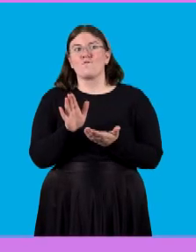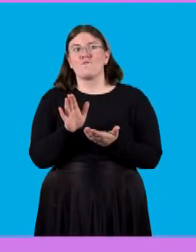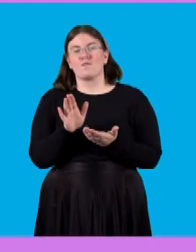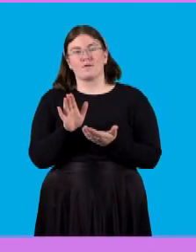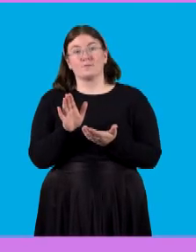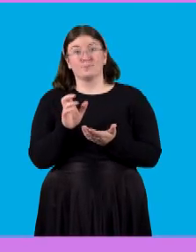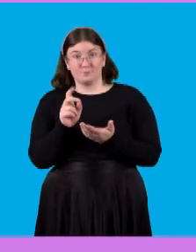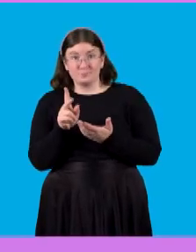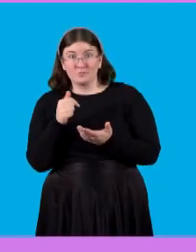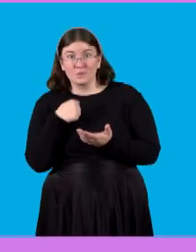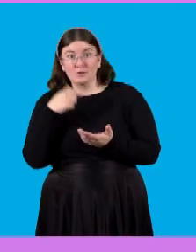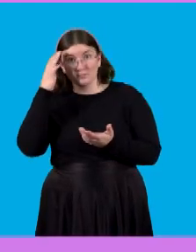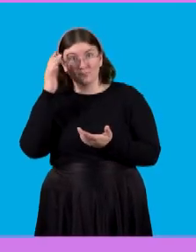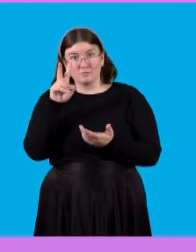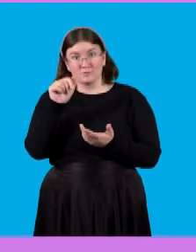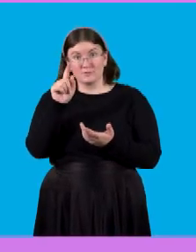the